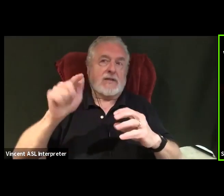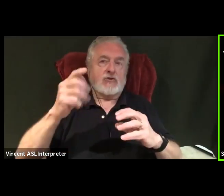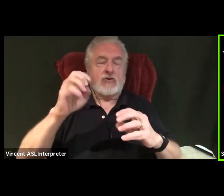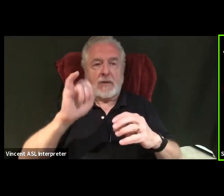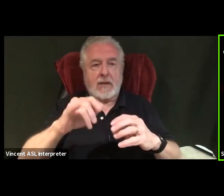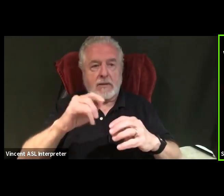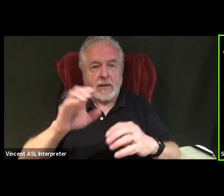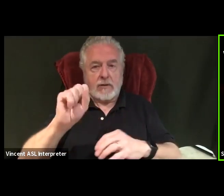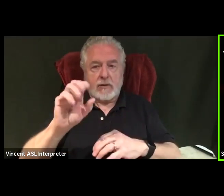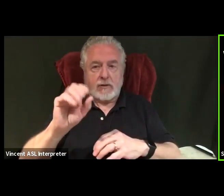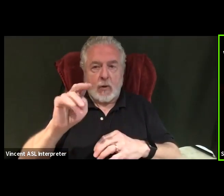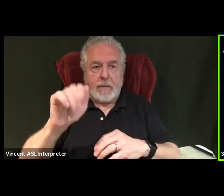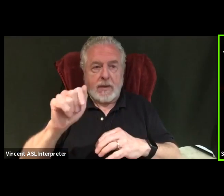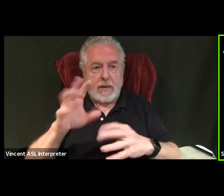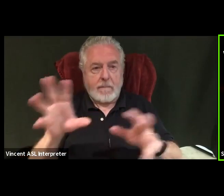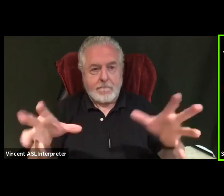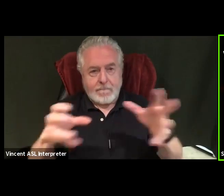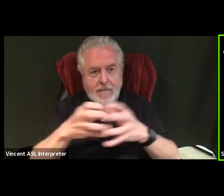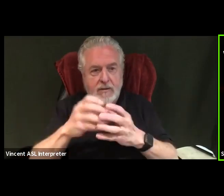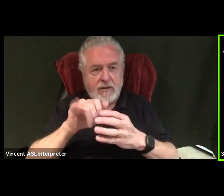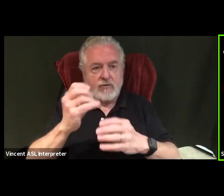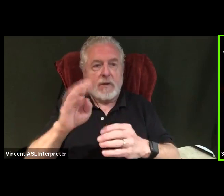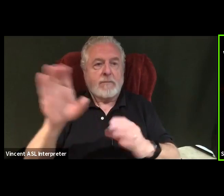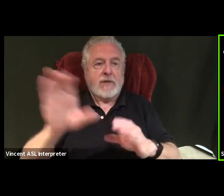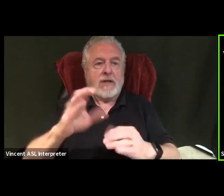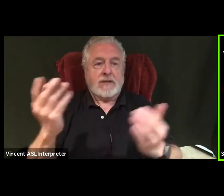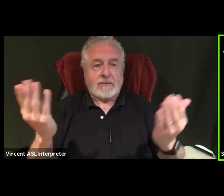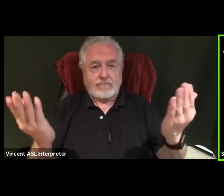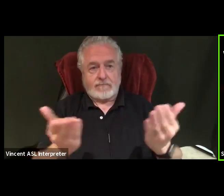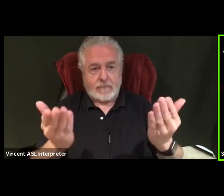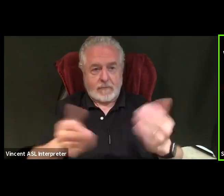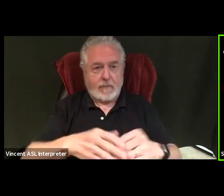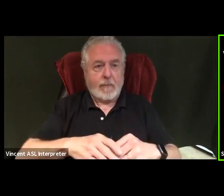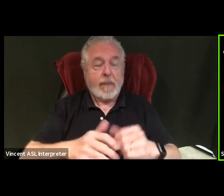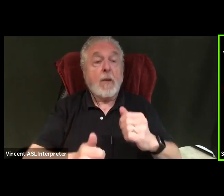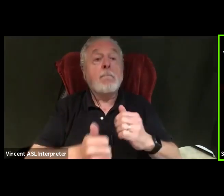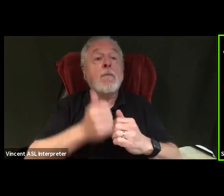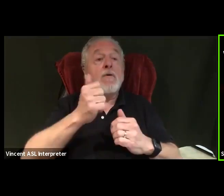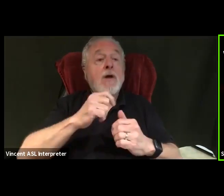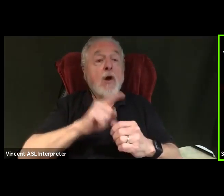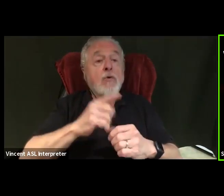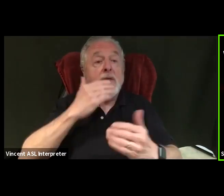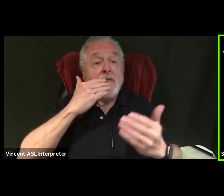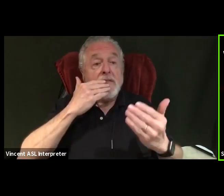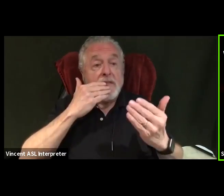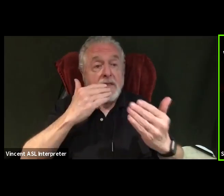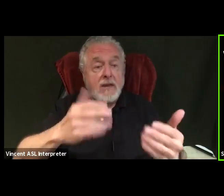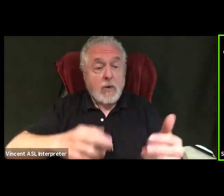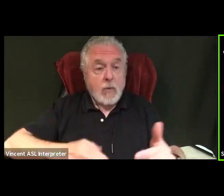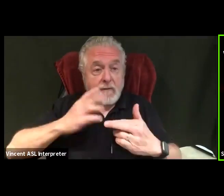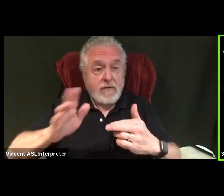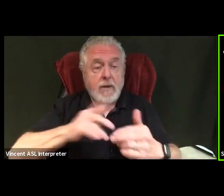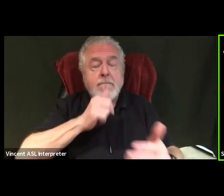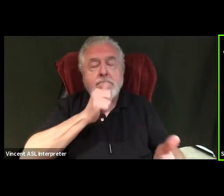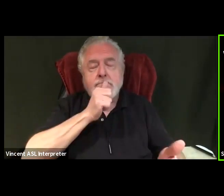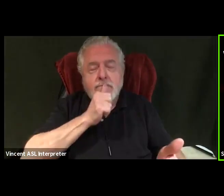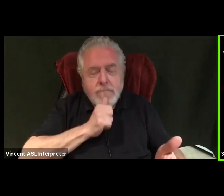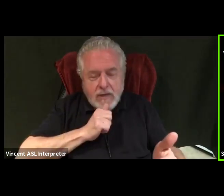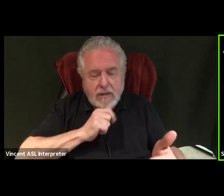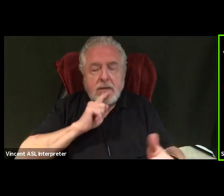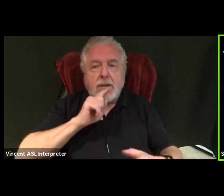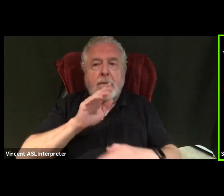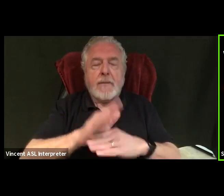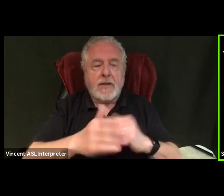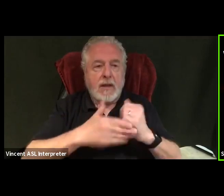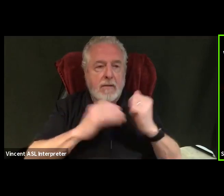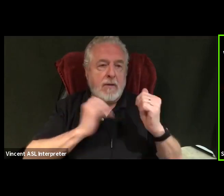village in Sonoma County that mobilized to get the job done here. Most of all, I also want to thank our residents for their patience and their commitment to